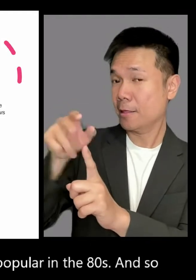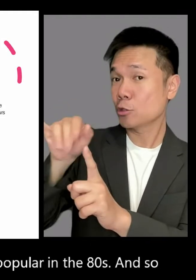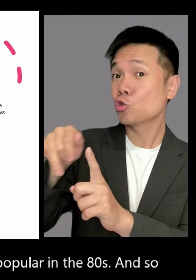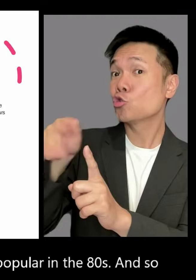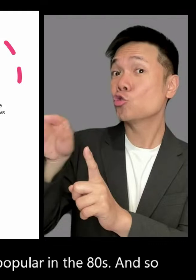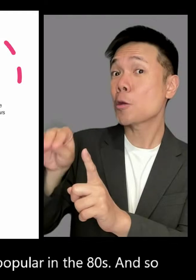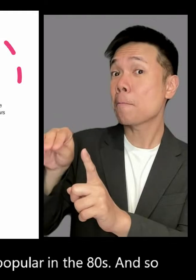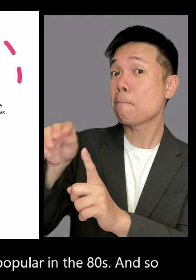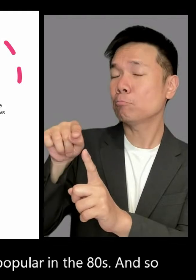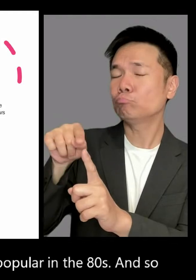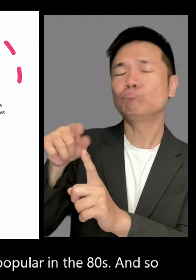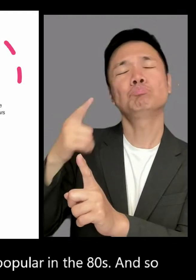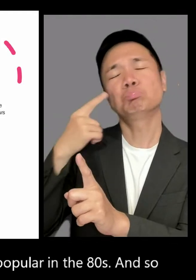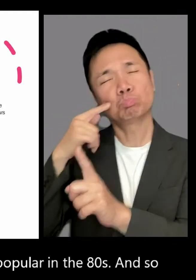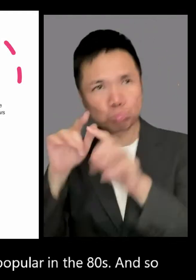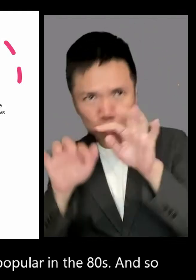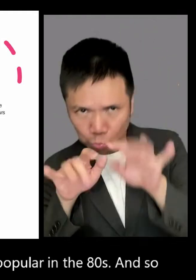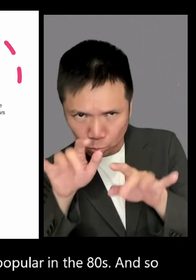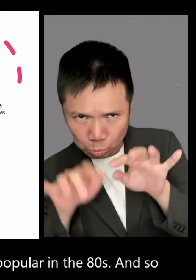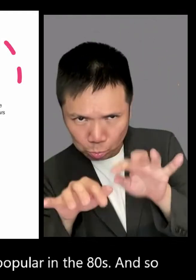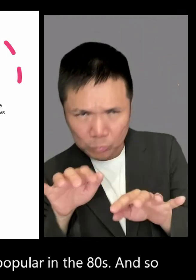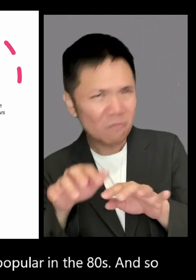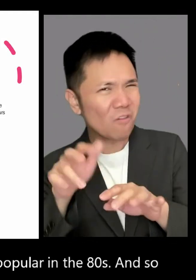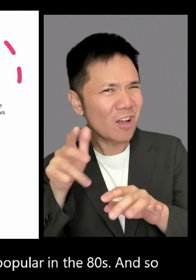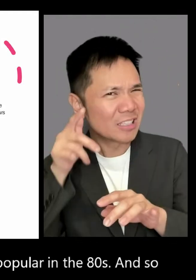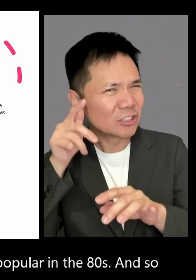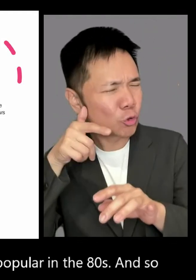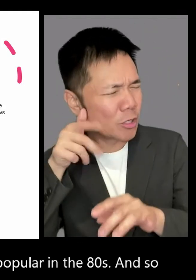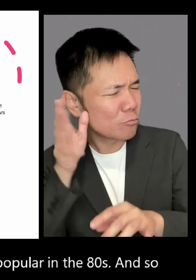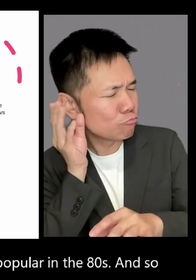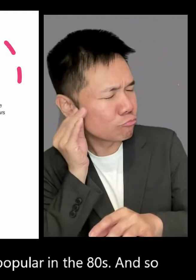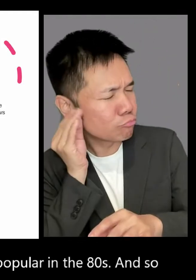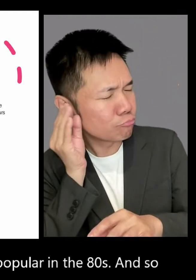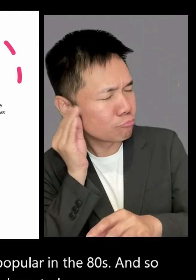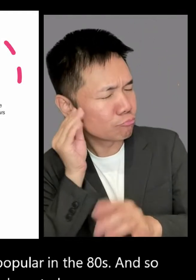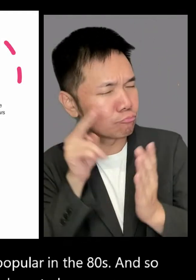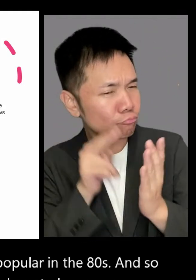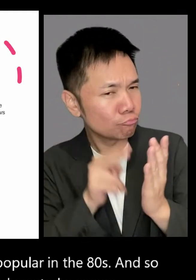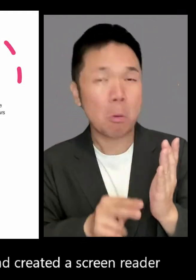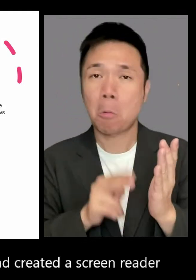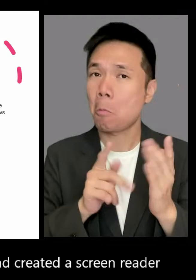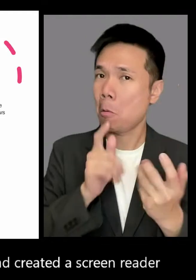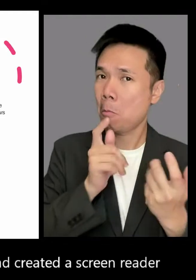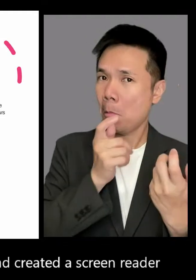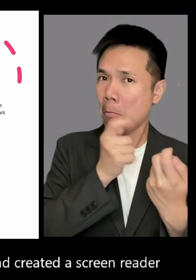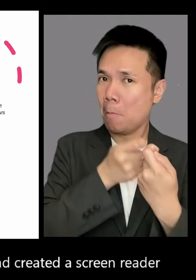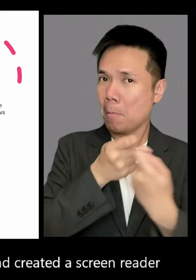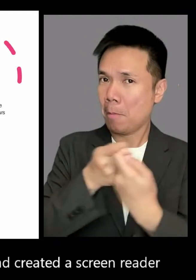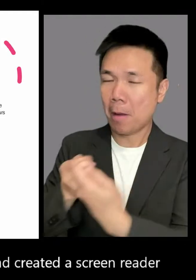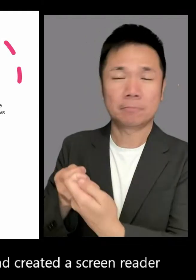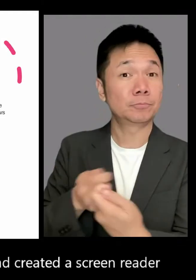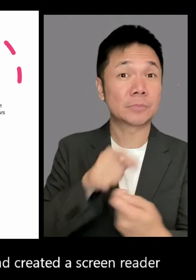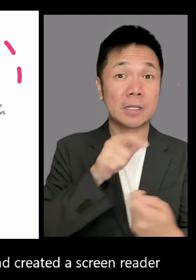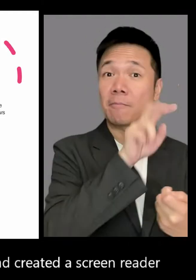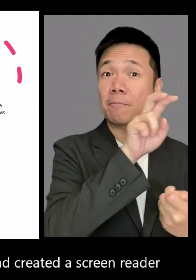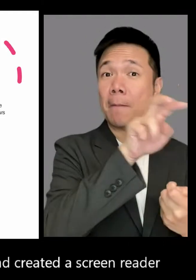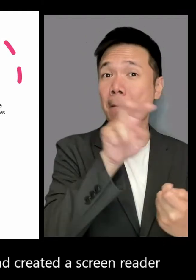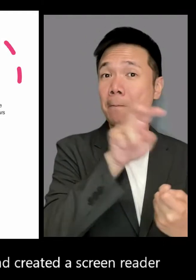more time on screening technology and created a screen reader that's compatible with Windows